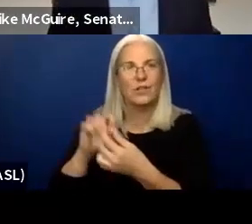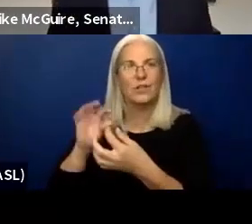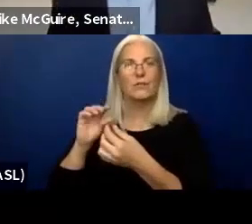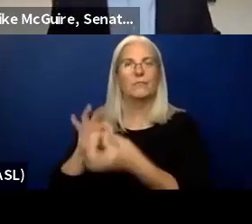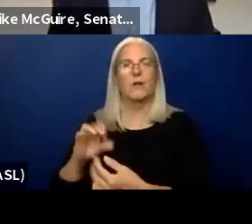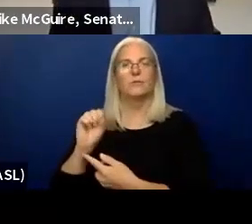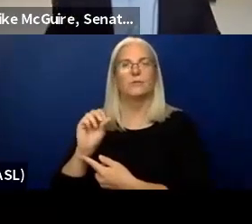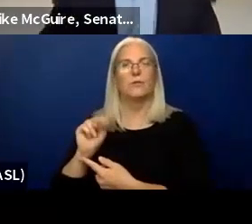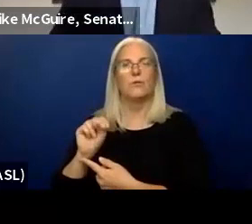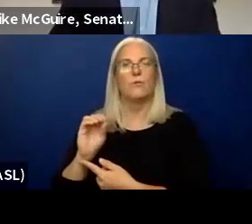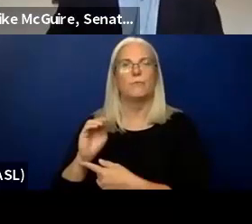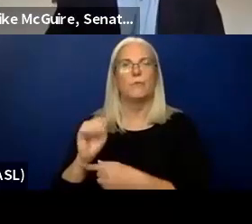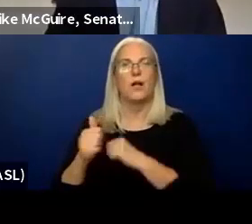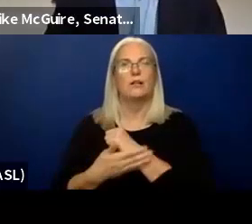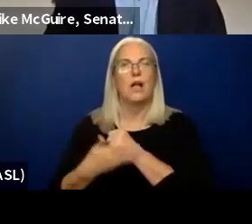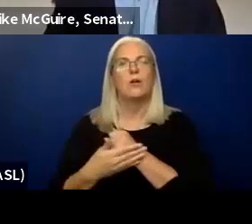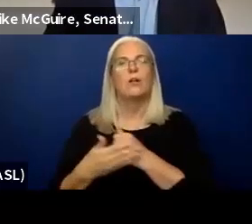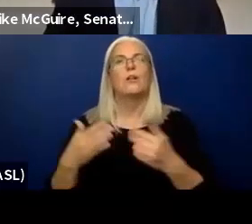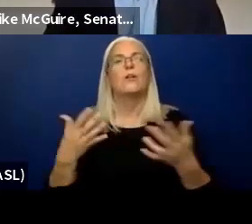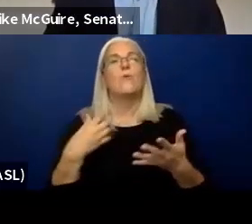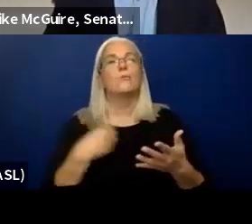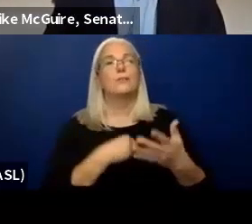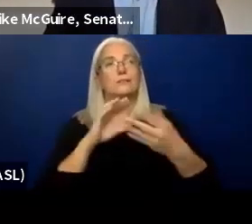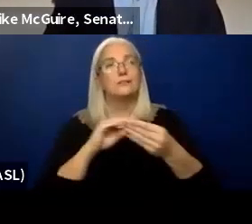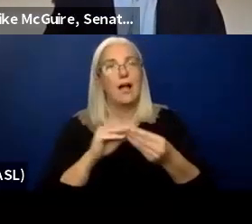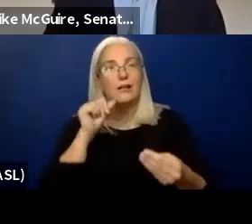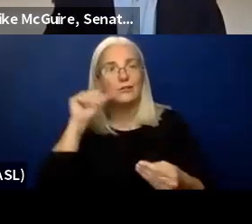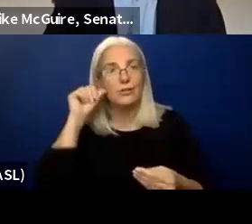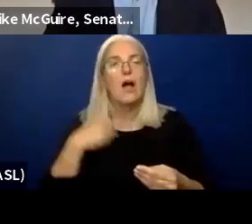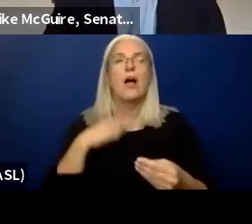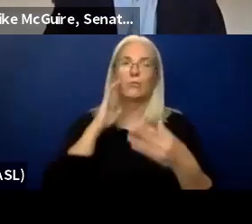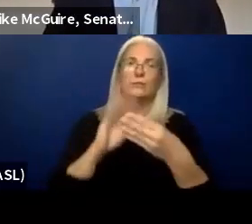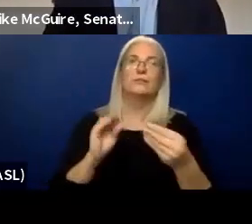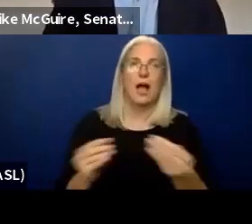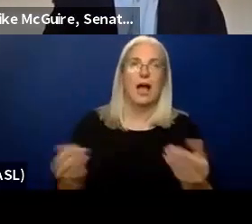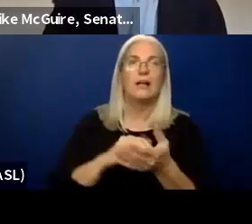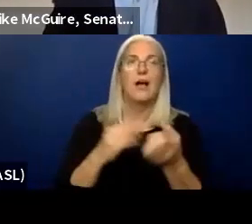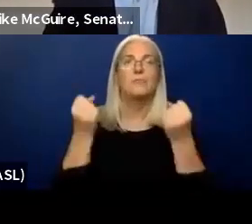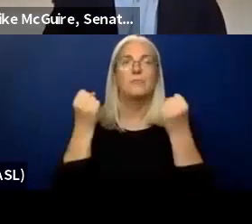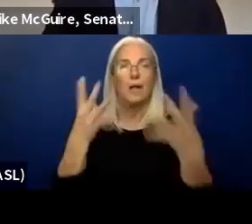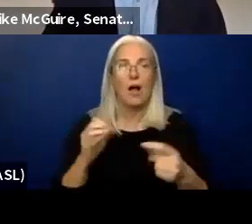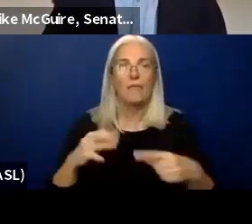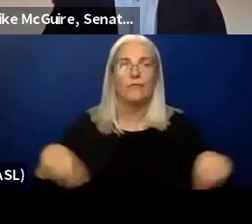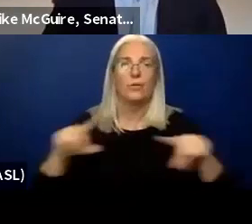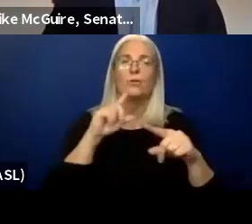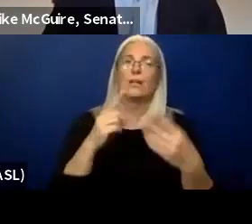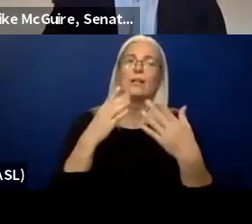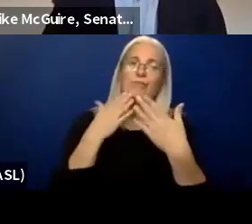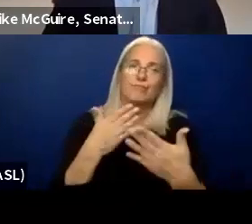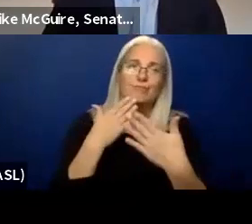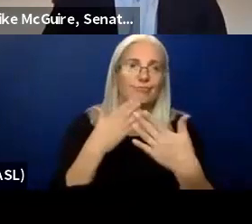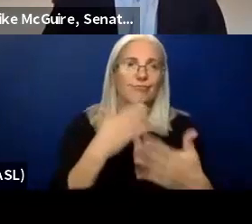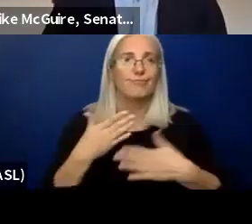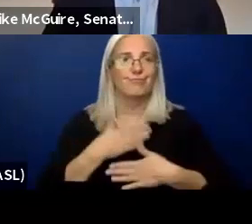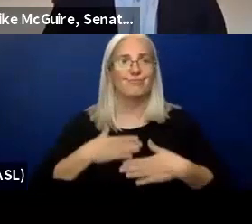said yesterday, and we just wanted to reiterate to the public, the outpouring of support, as always in Sonoma County and Napa County, is second